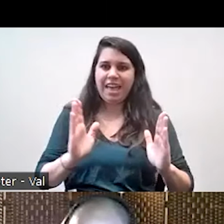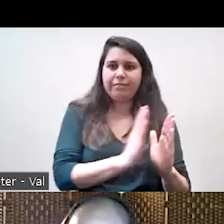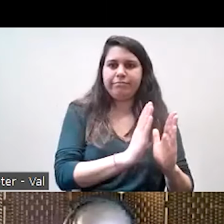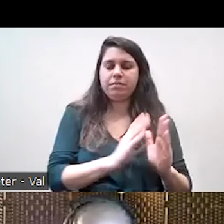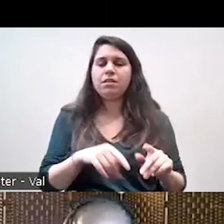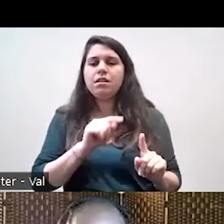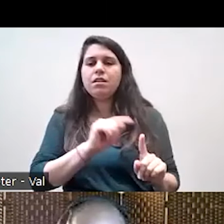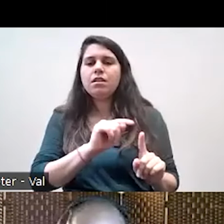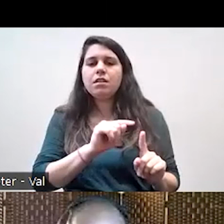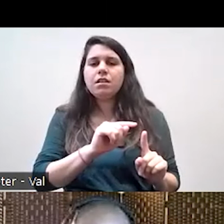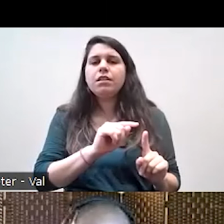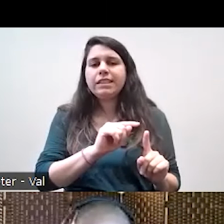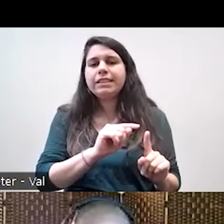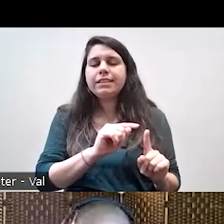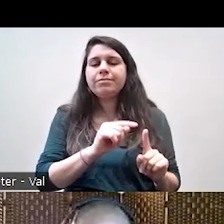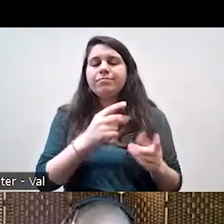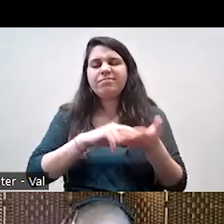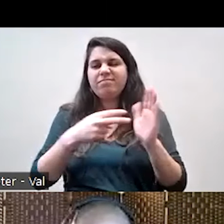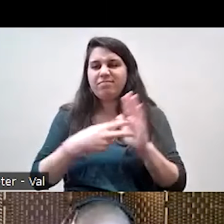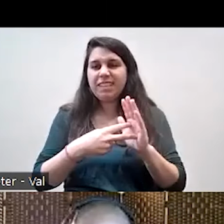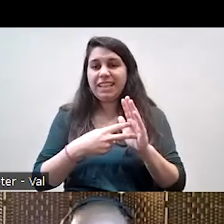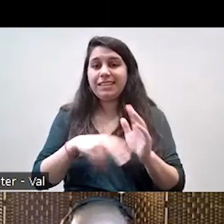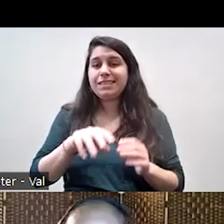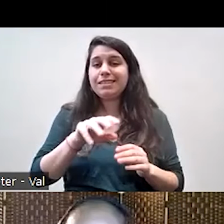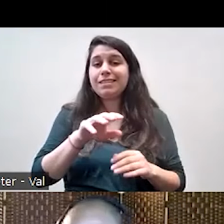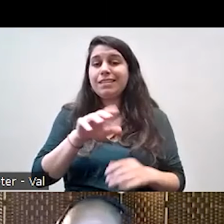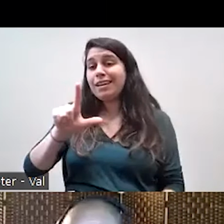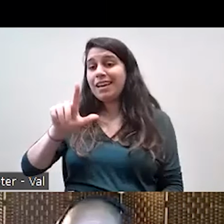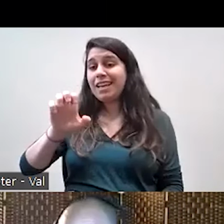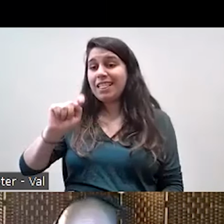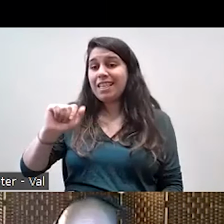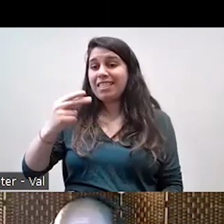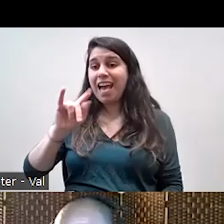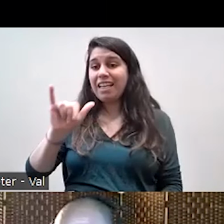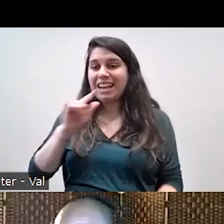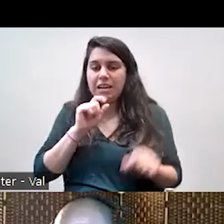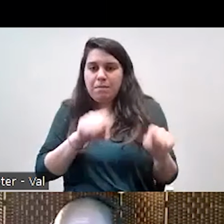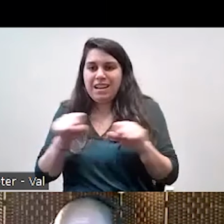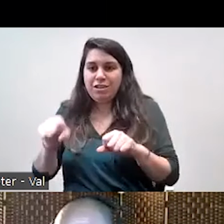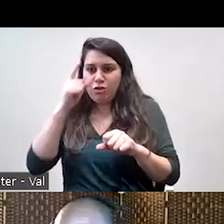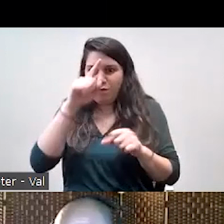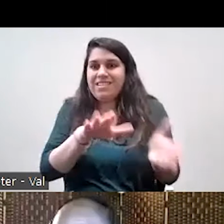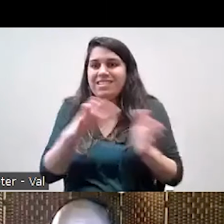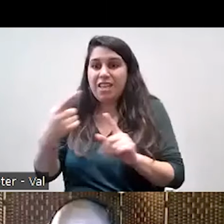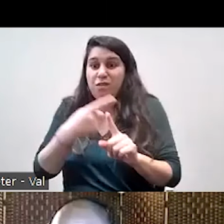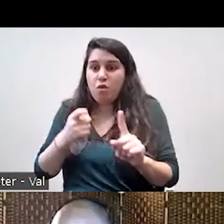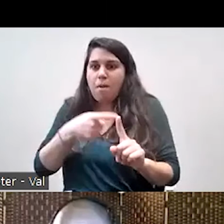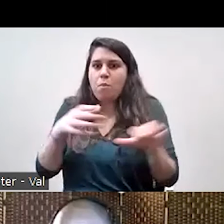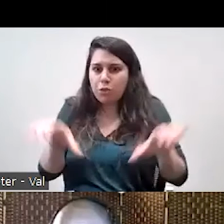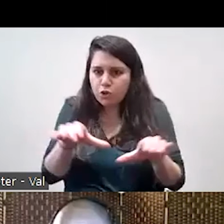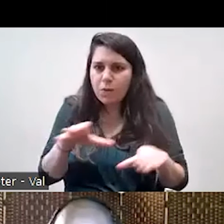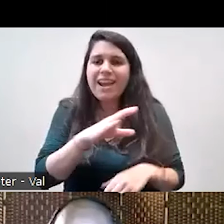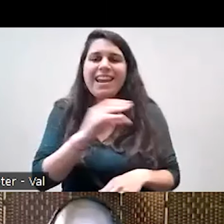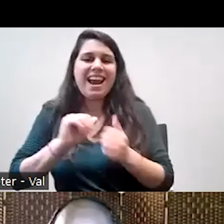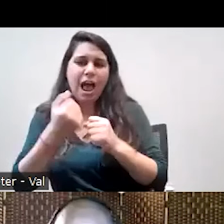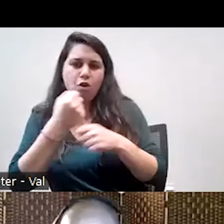basically have some balance between the lethality of the act and characteristics of the rescue. So I